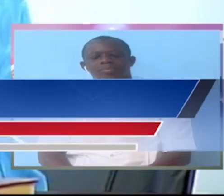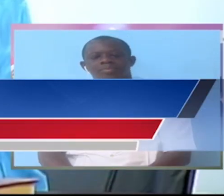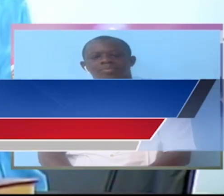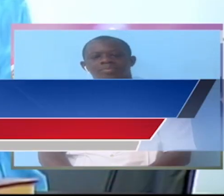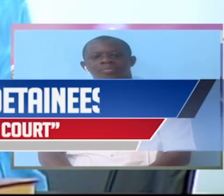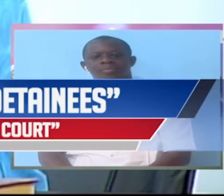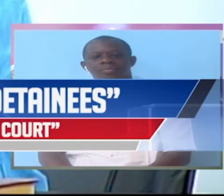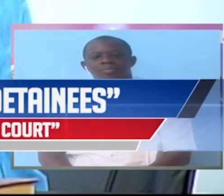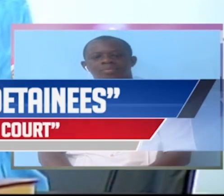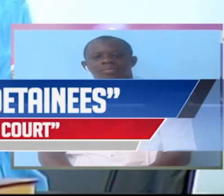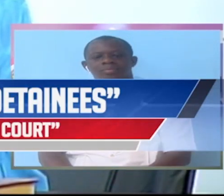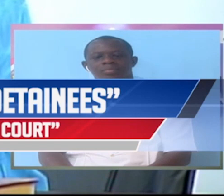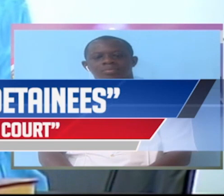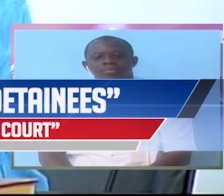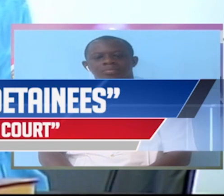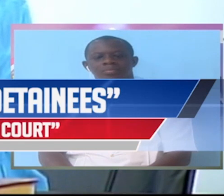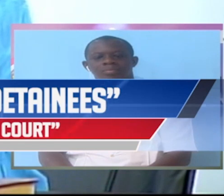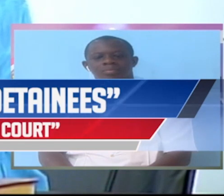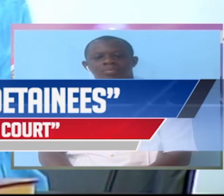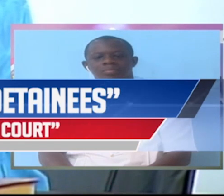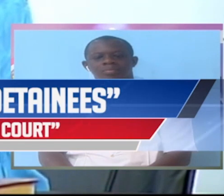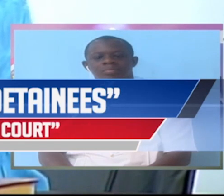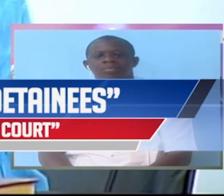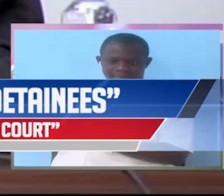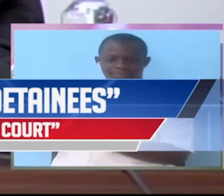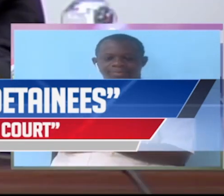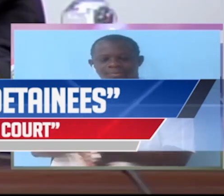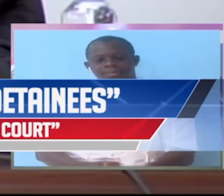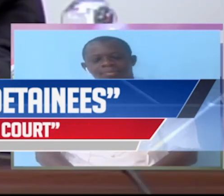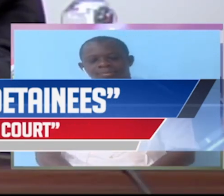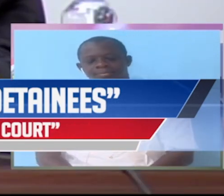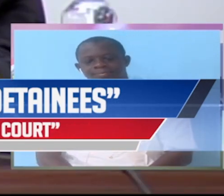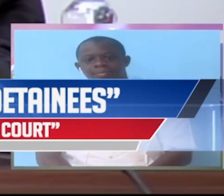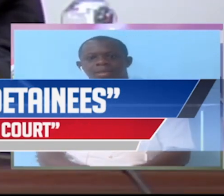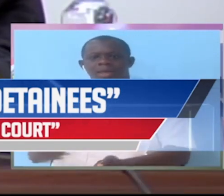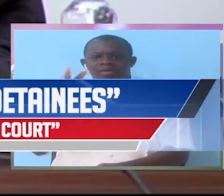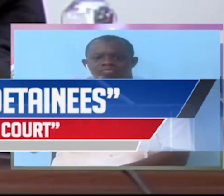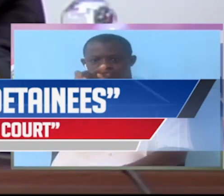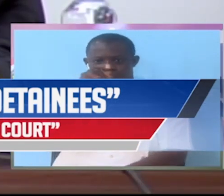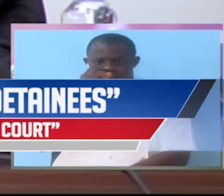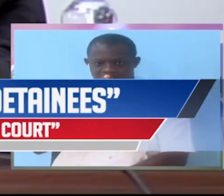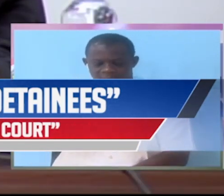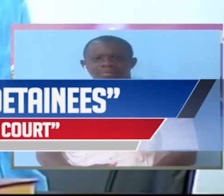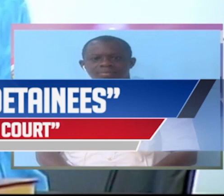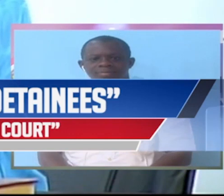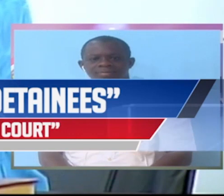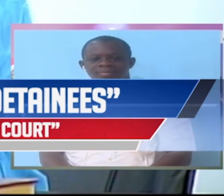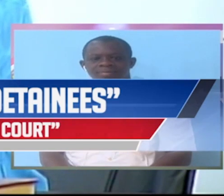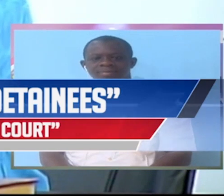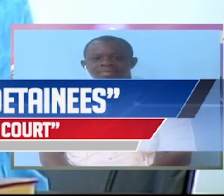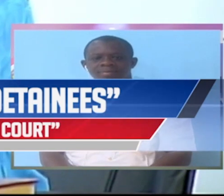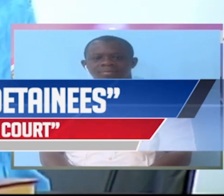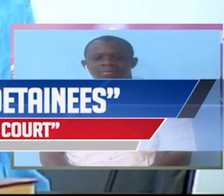to? The management will send the report to the executive. And when you say executive, what do you mean?